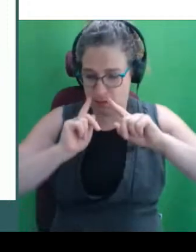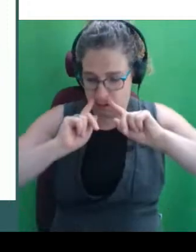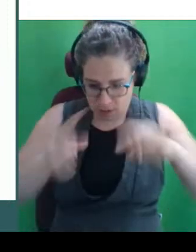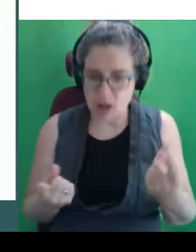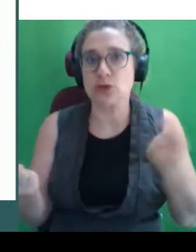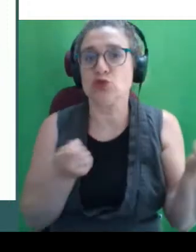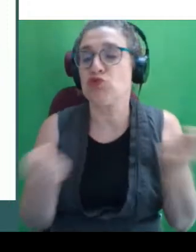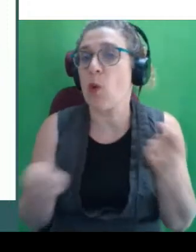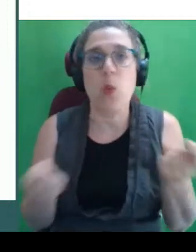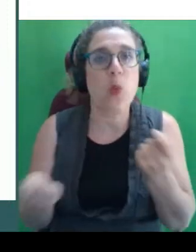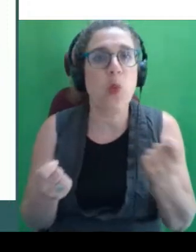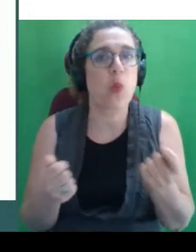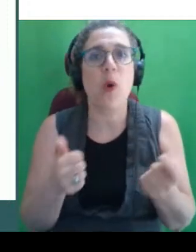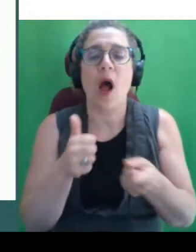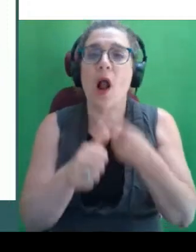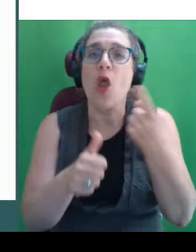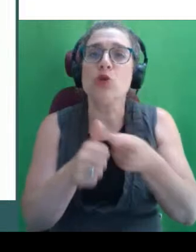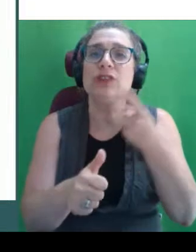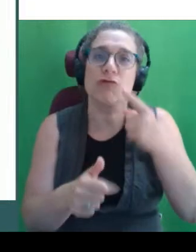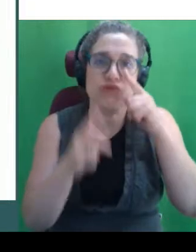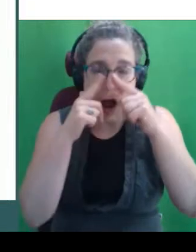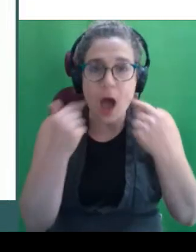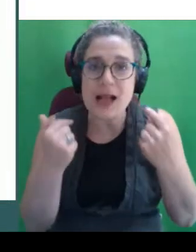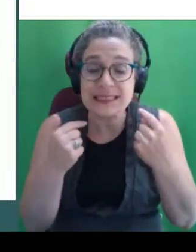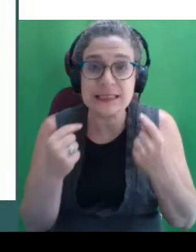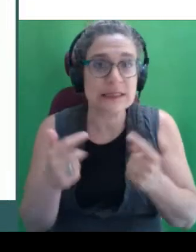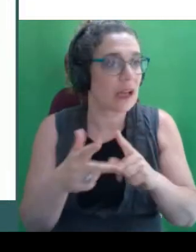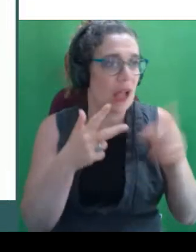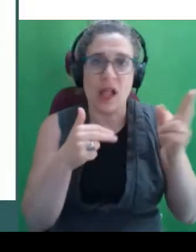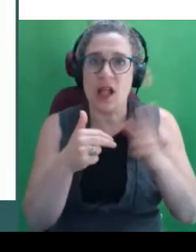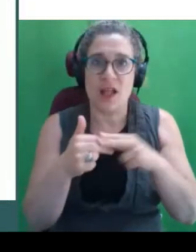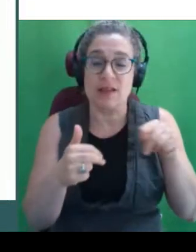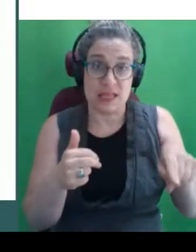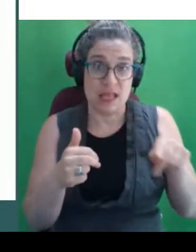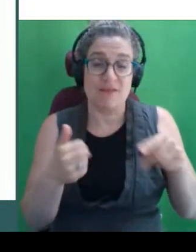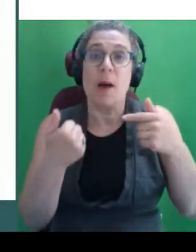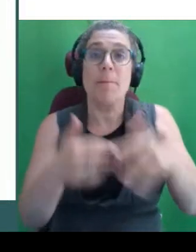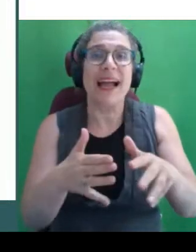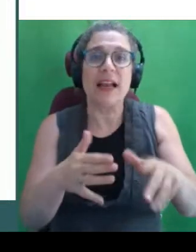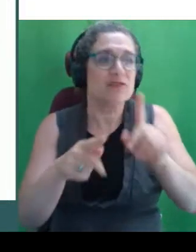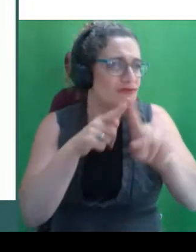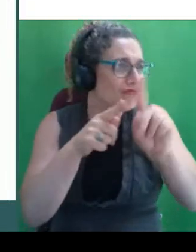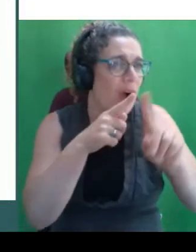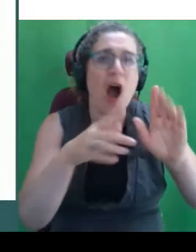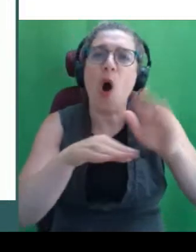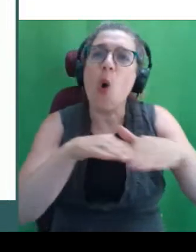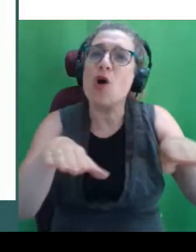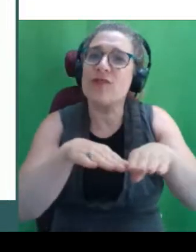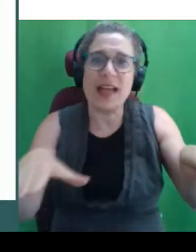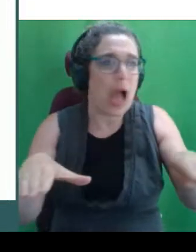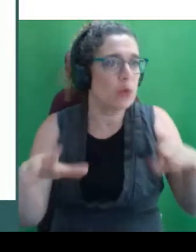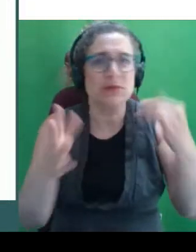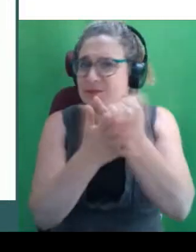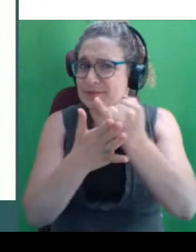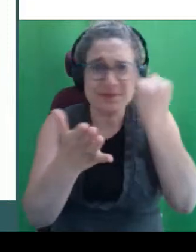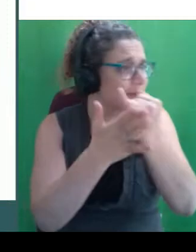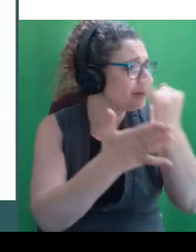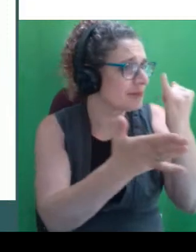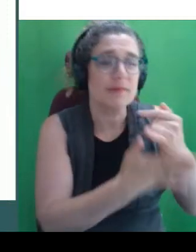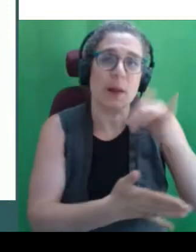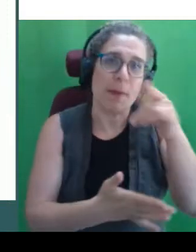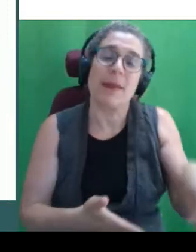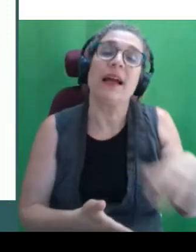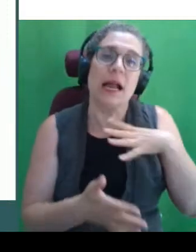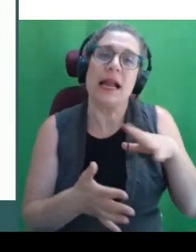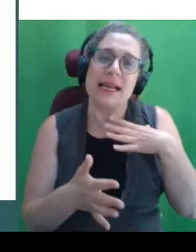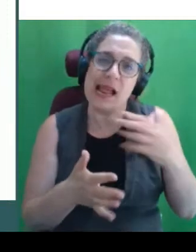allergic rhinitis symptoms, and they've taken a few over-the-counter medications, etc. You really do need some expert advice